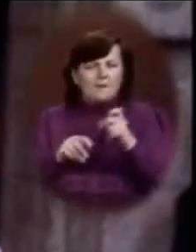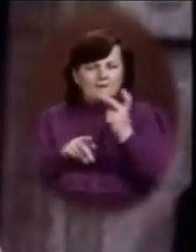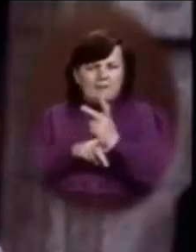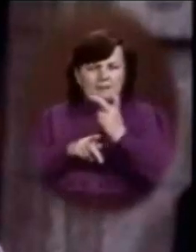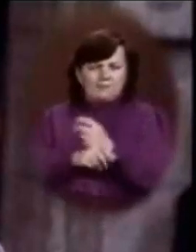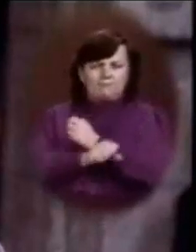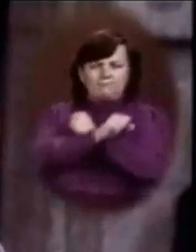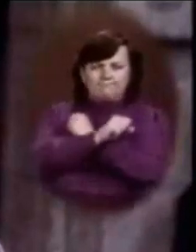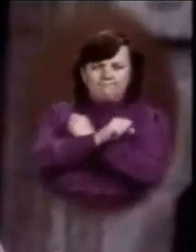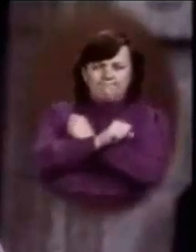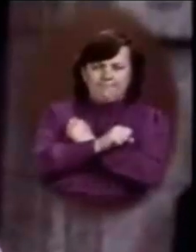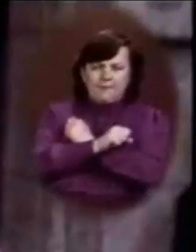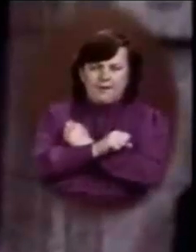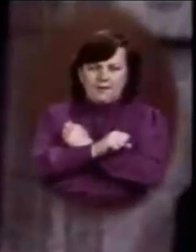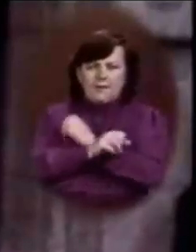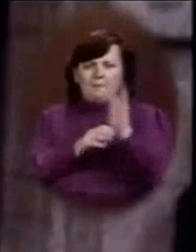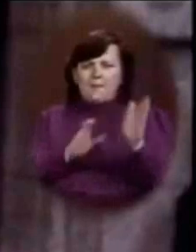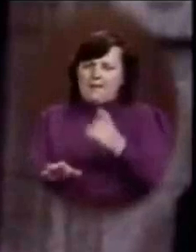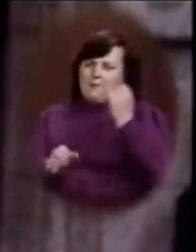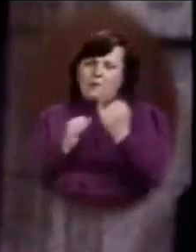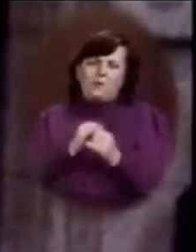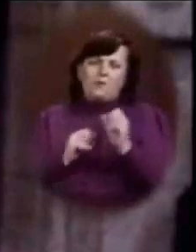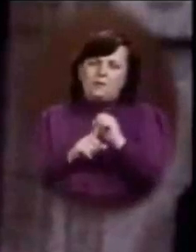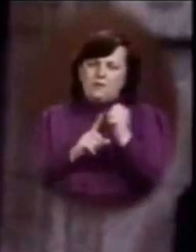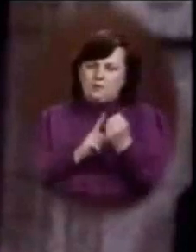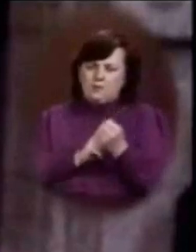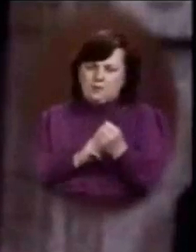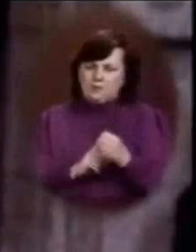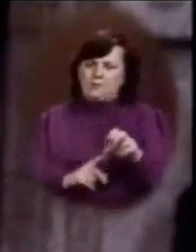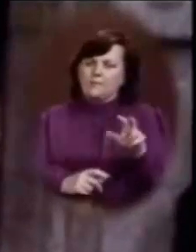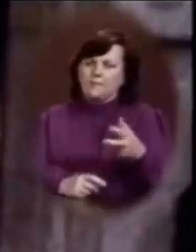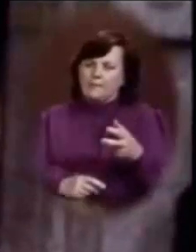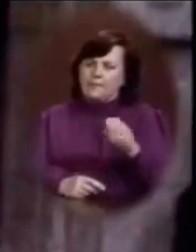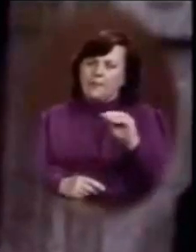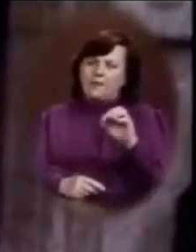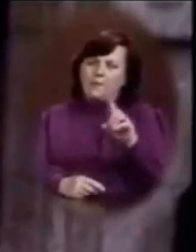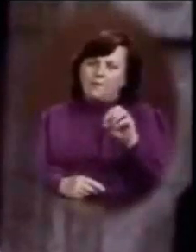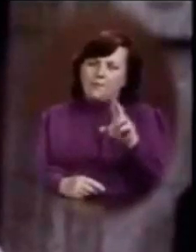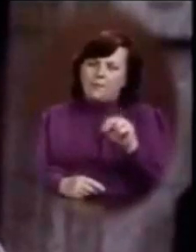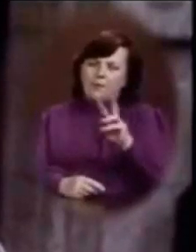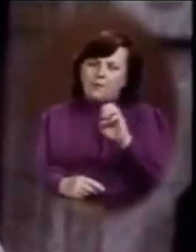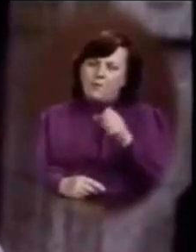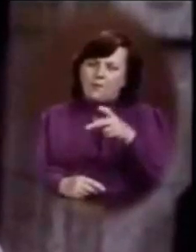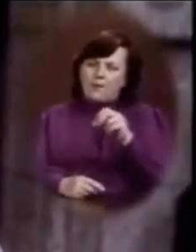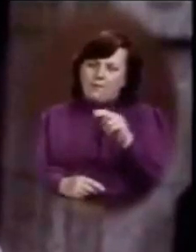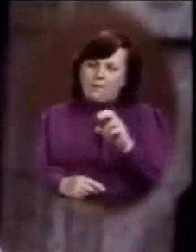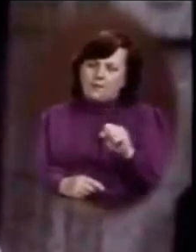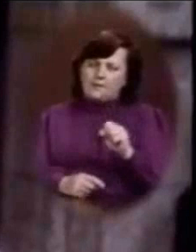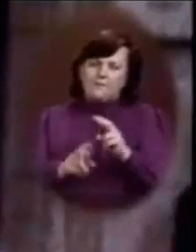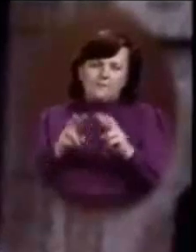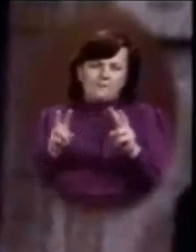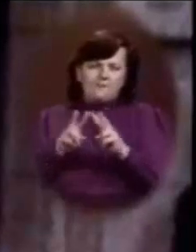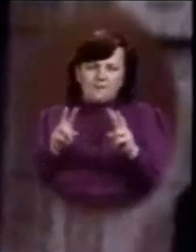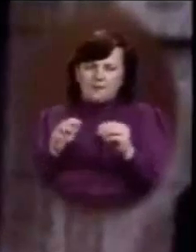the worst case. And third, modern weapons are so sophisticated that they take many years to plan and